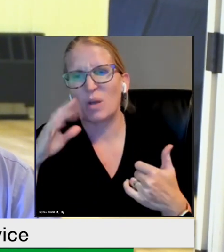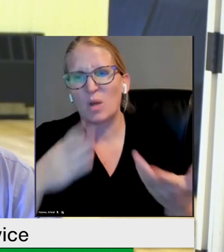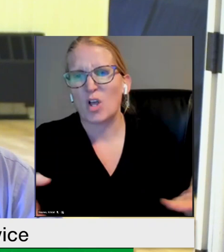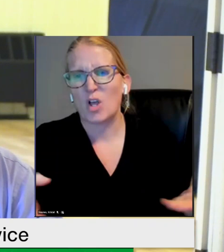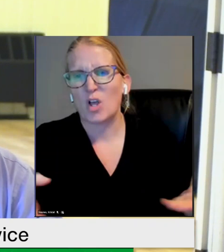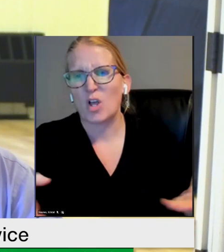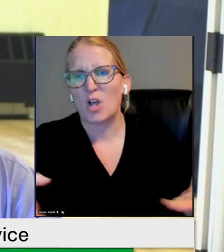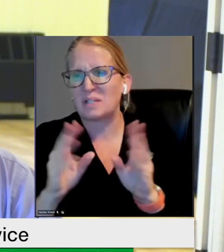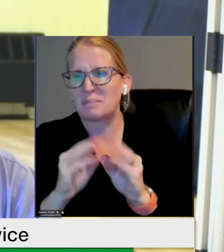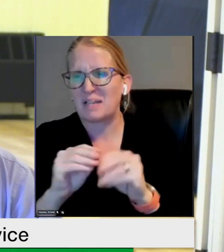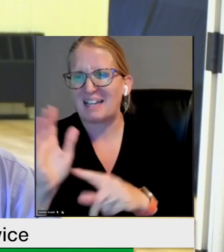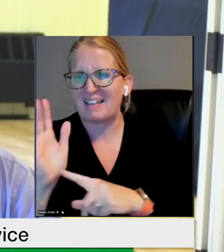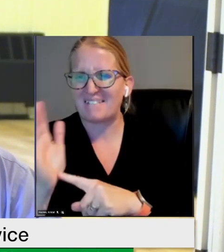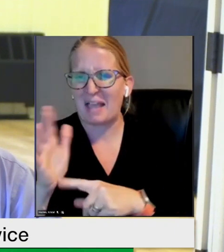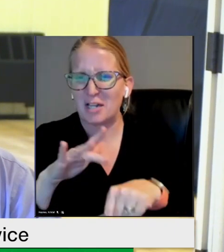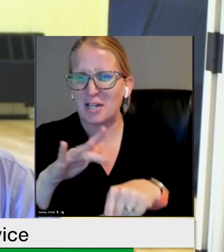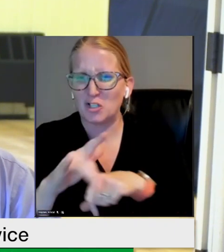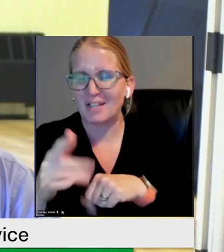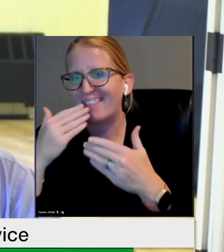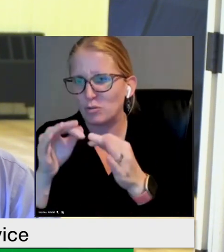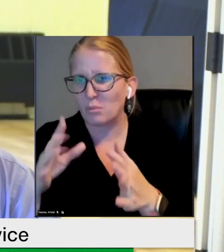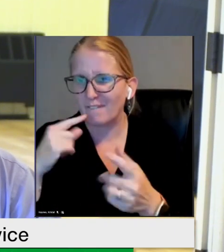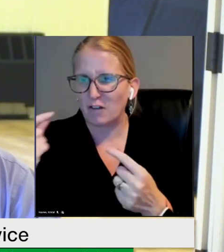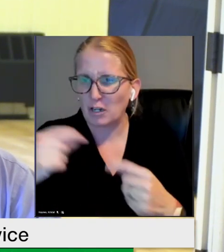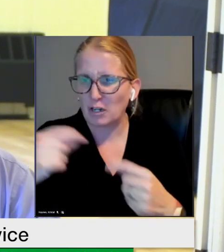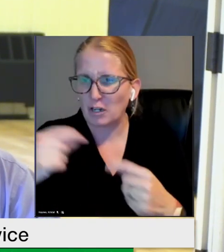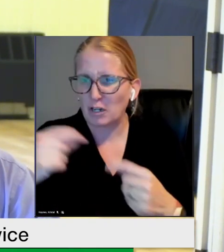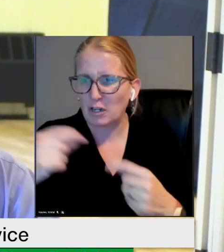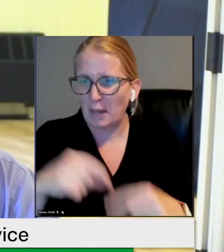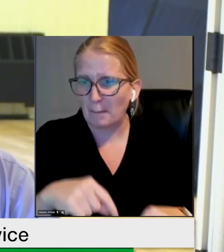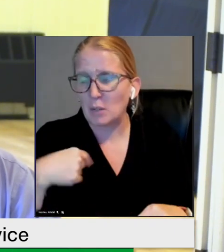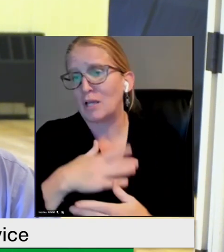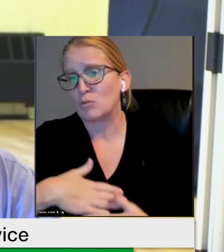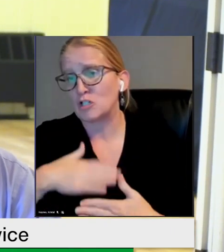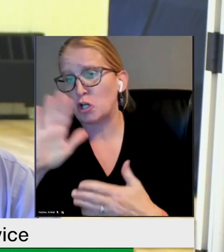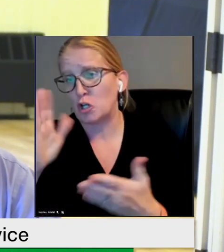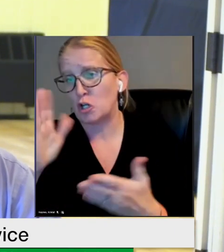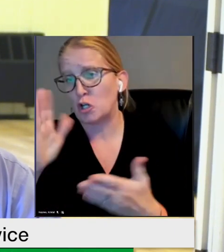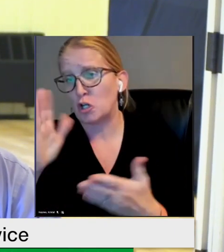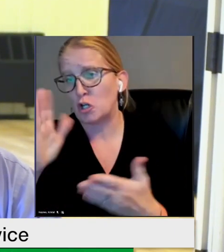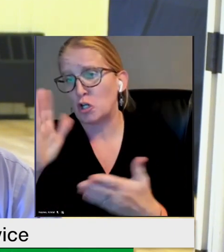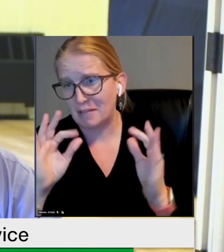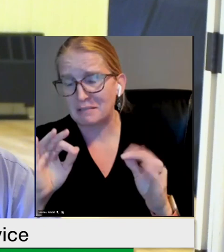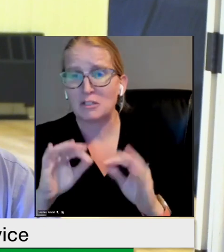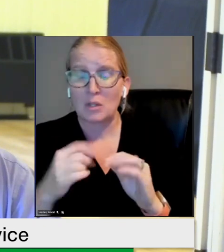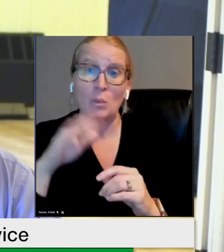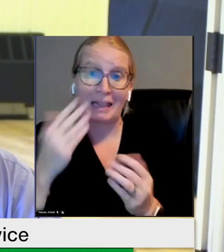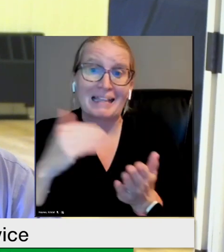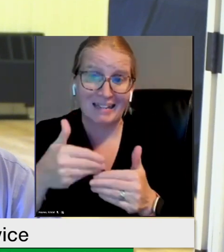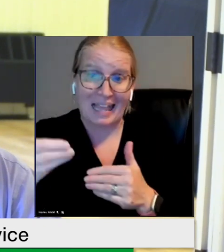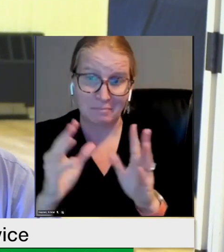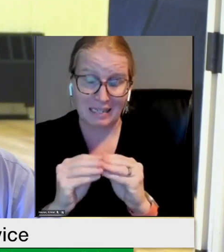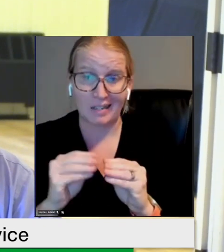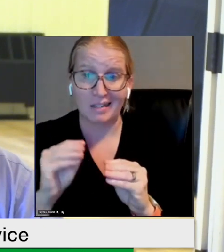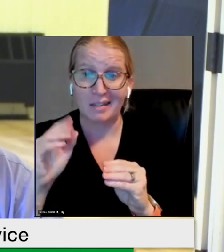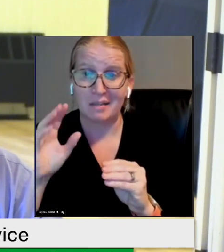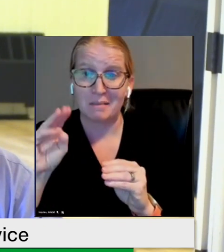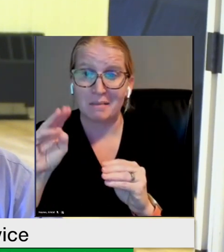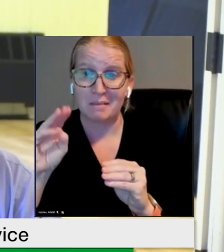coming. We appreciate your service. And we will have another meeting on